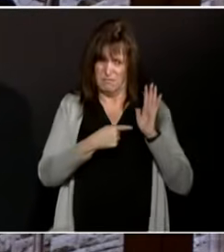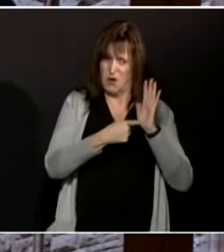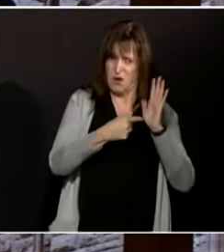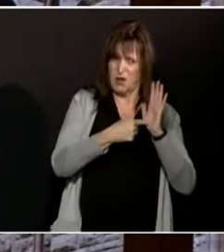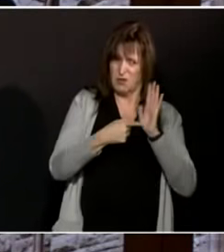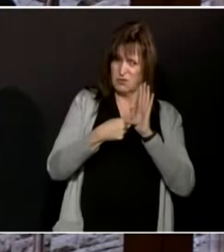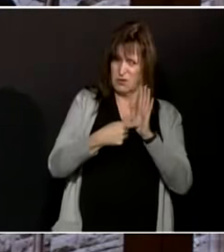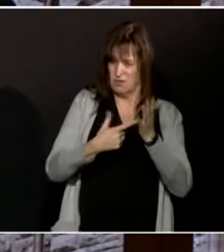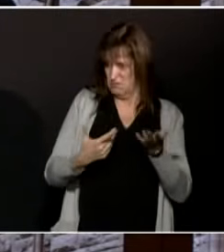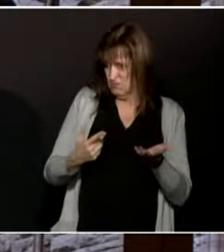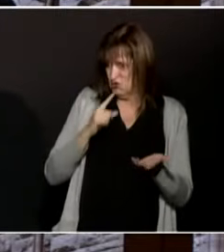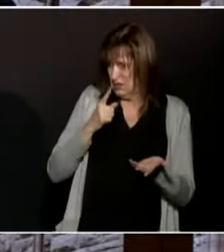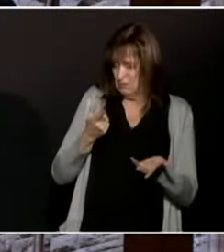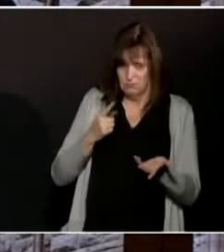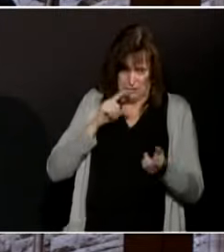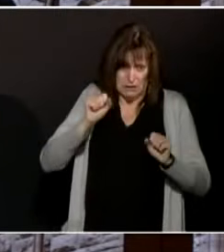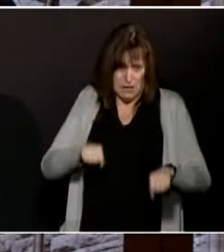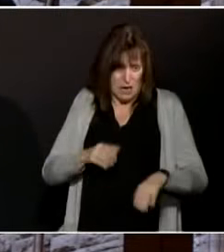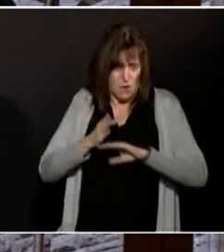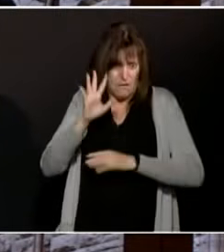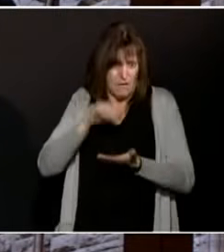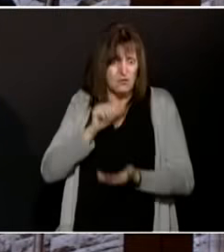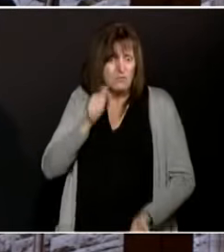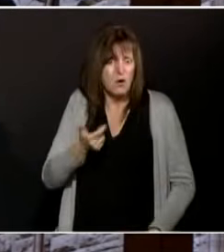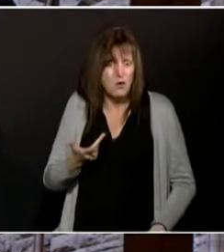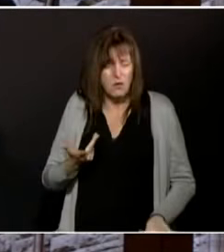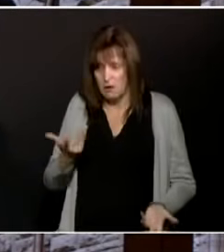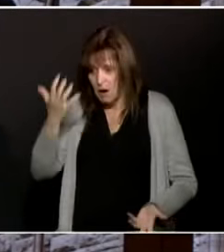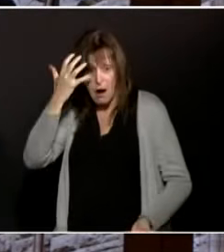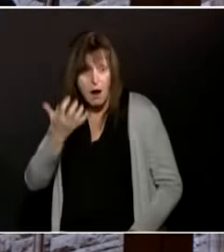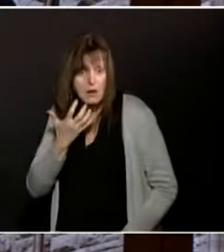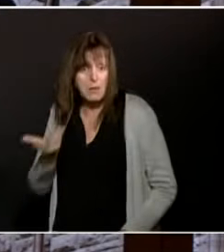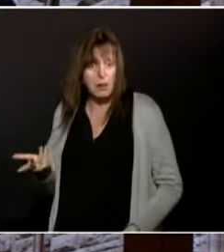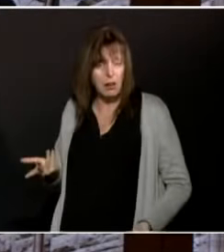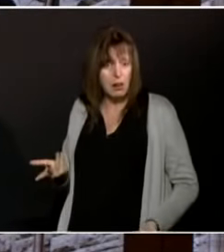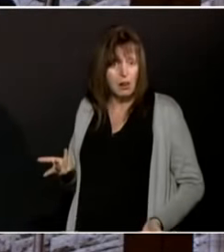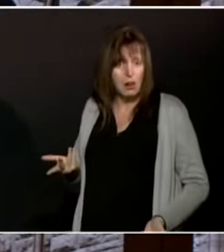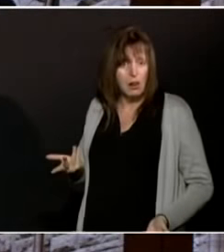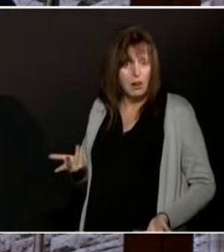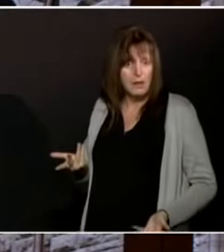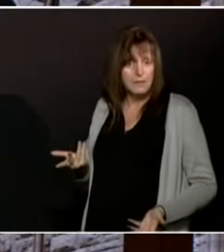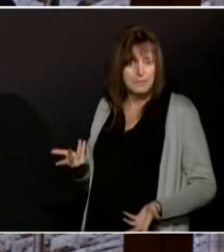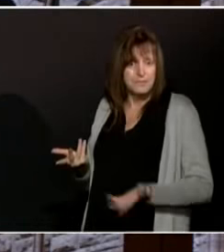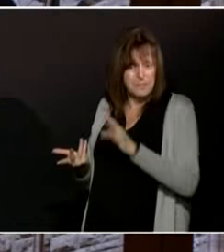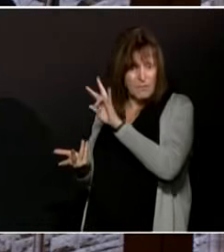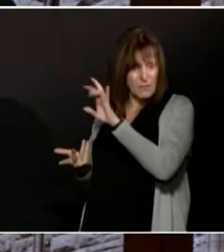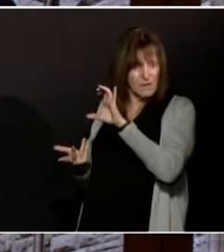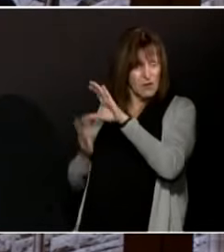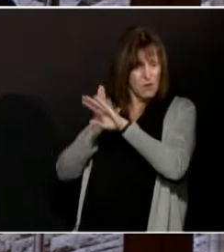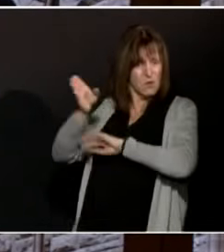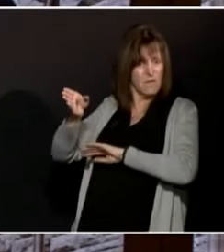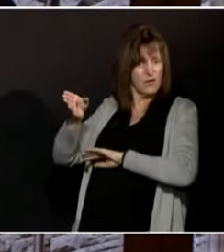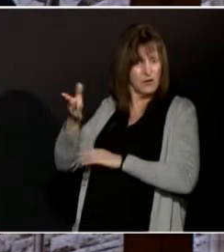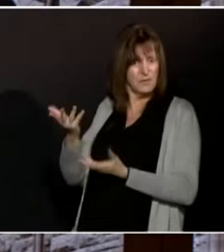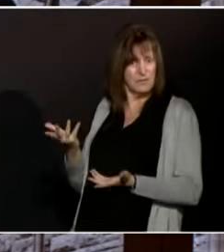the hospital. And we have, in my data here, it's over, just as Dr. Brown said, 700 in the intensive care